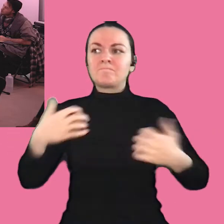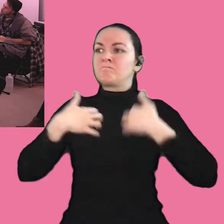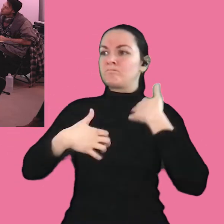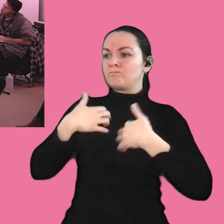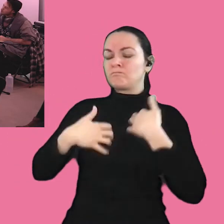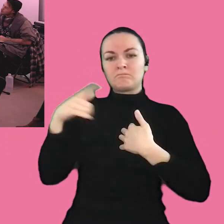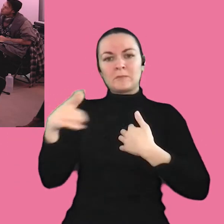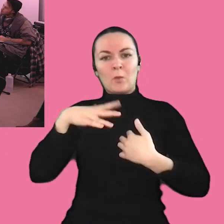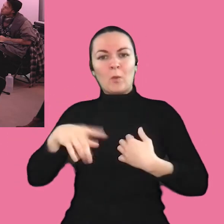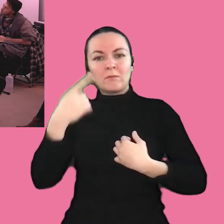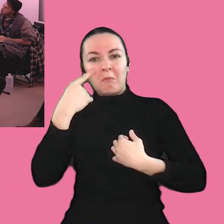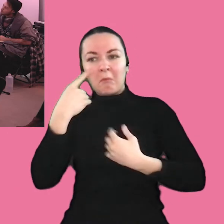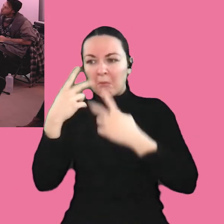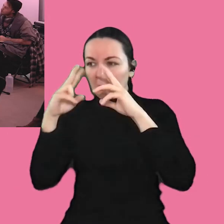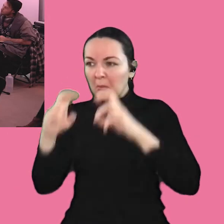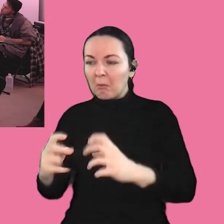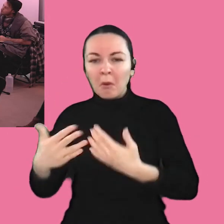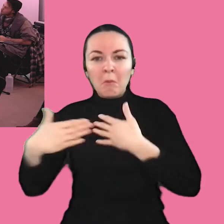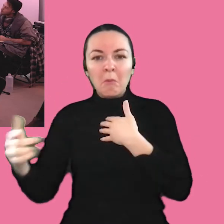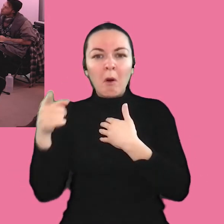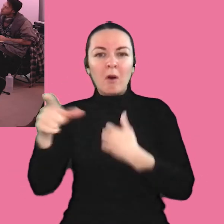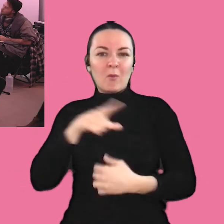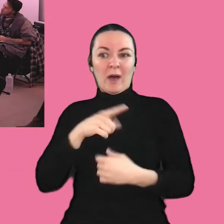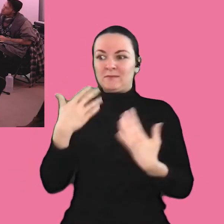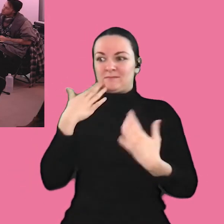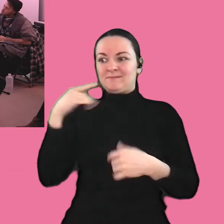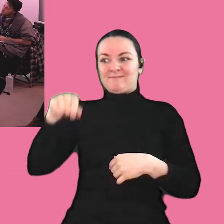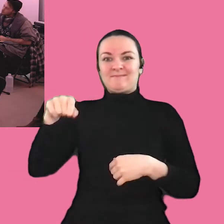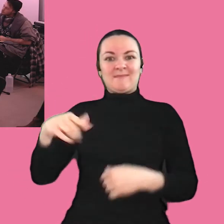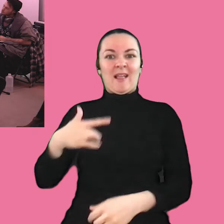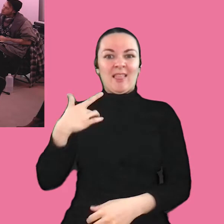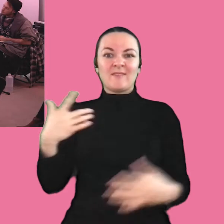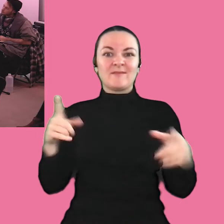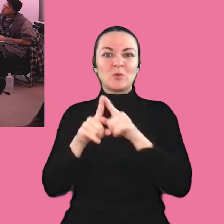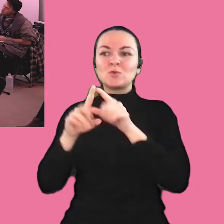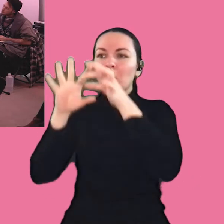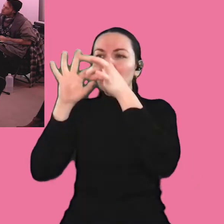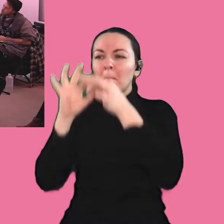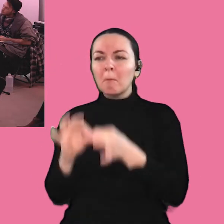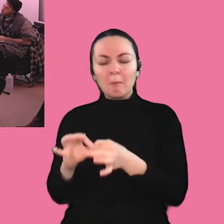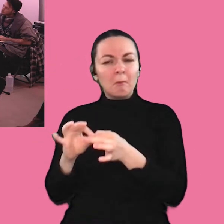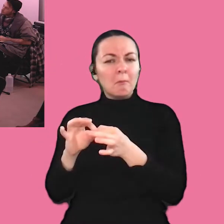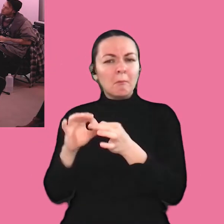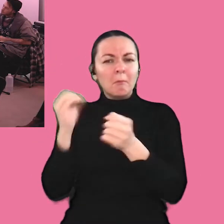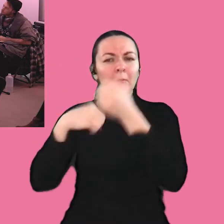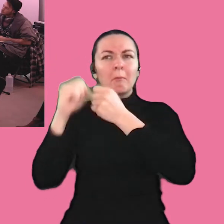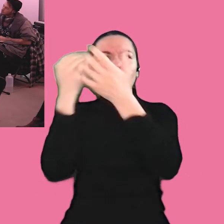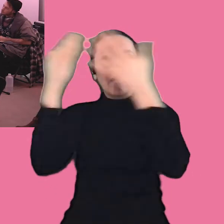in that, and obviously wanted to find out more about it while I was staying here, and start to join the dots, I suppose,